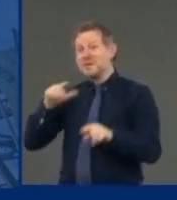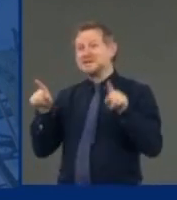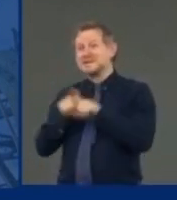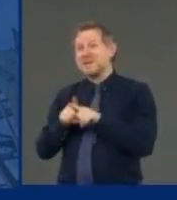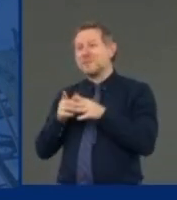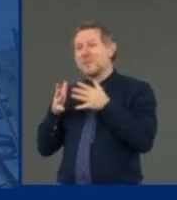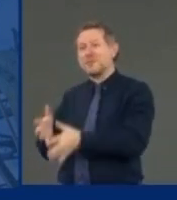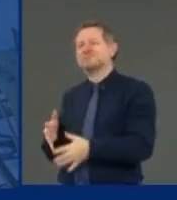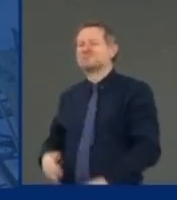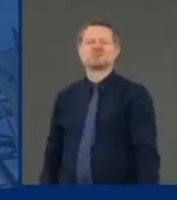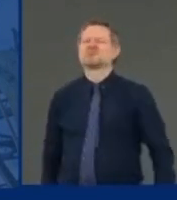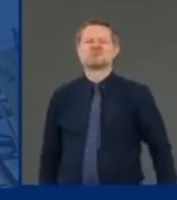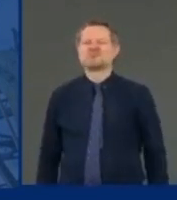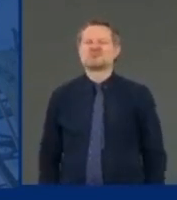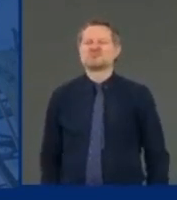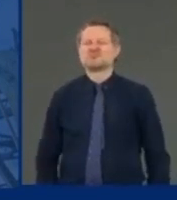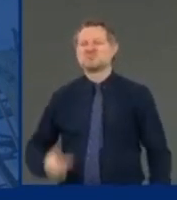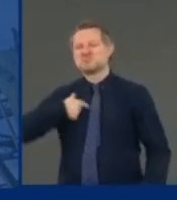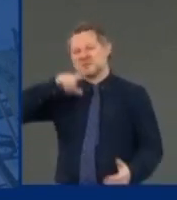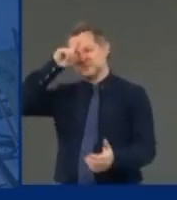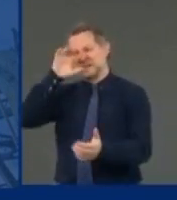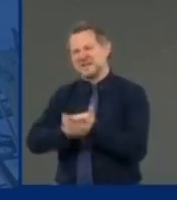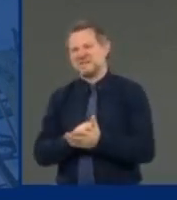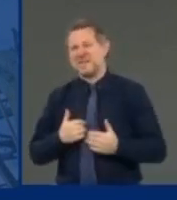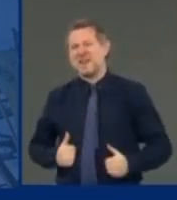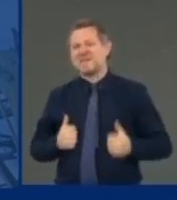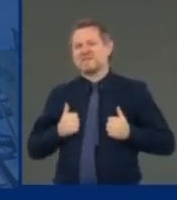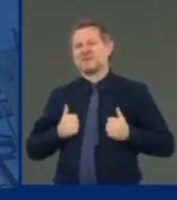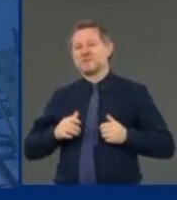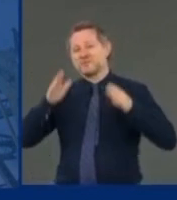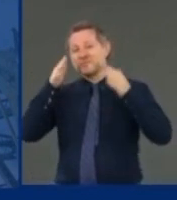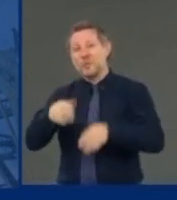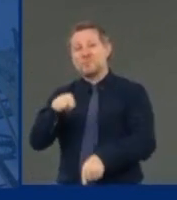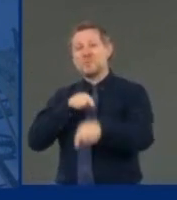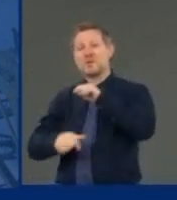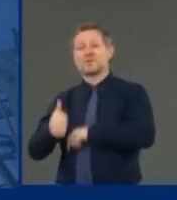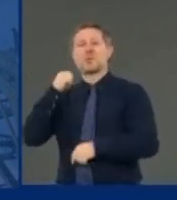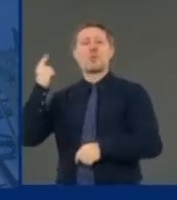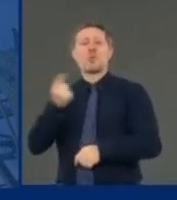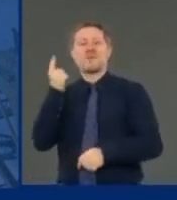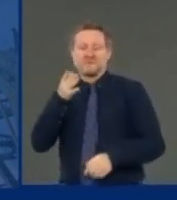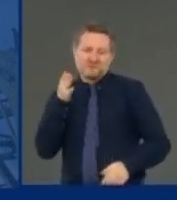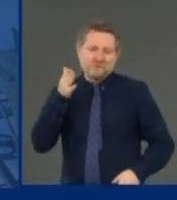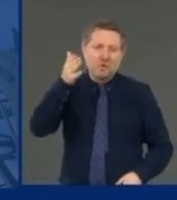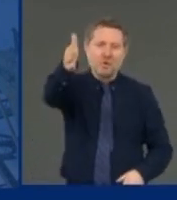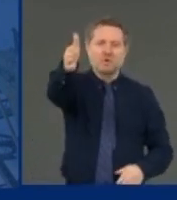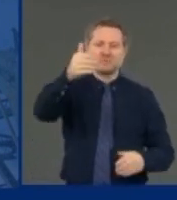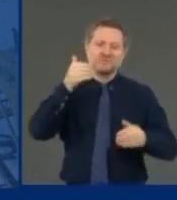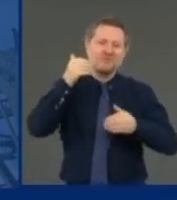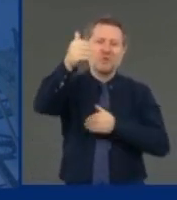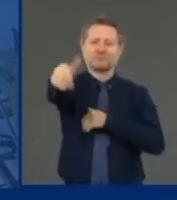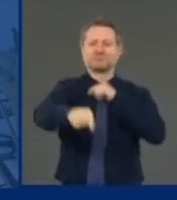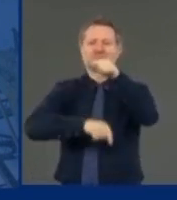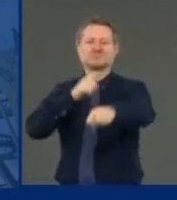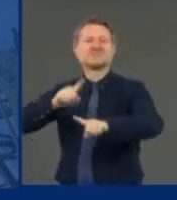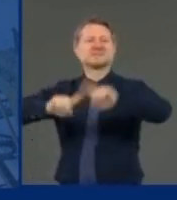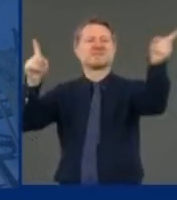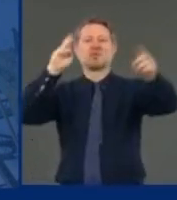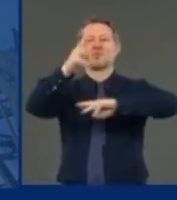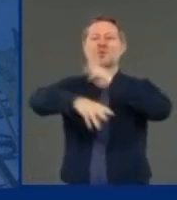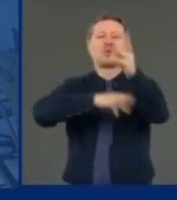right? Life is about going forward. But this is a different world. It's a different world individually. It's a different world for